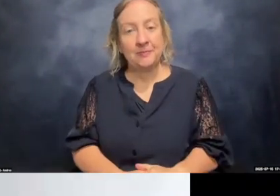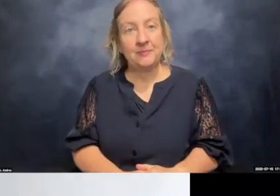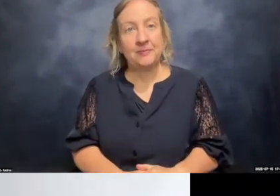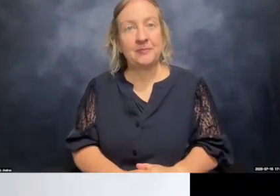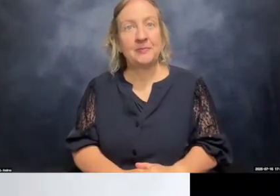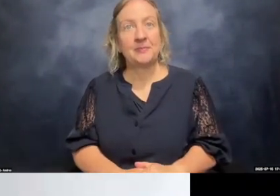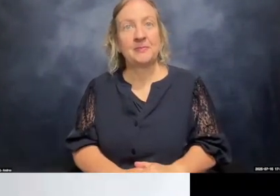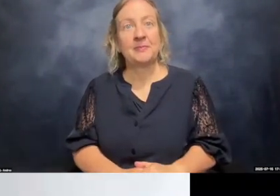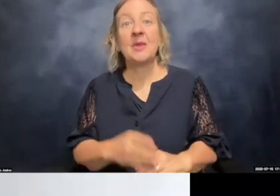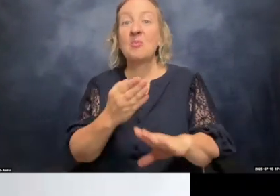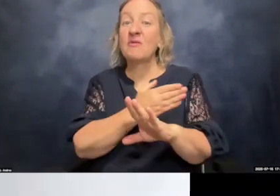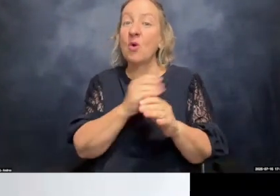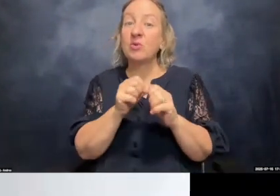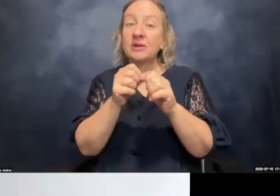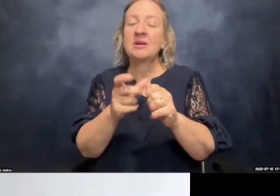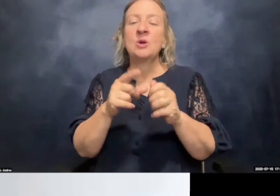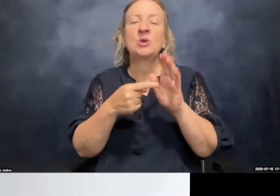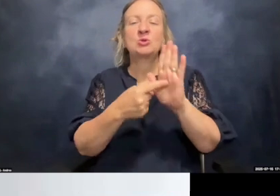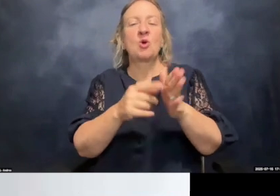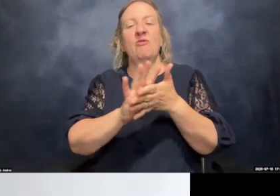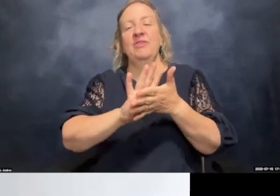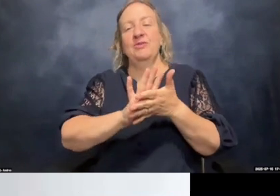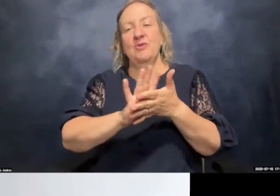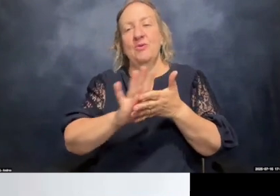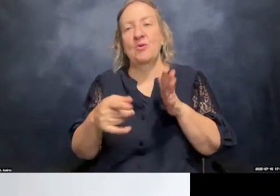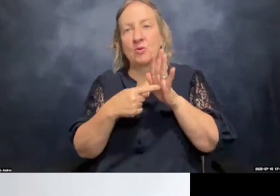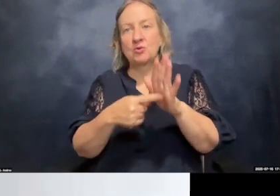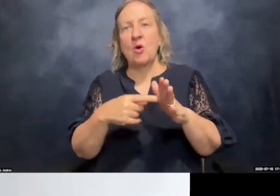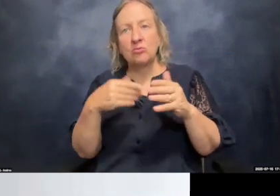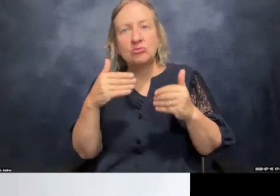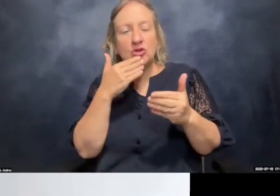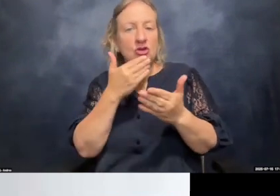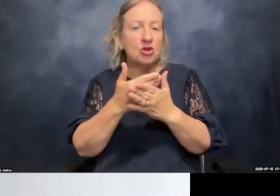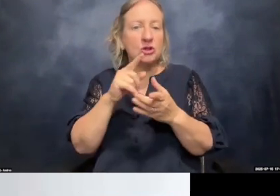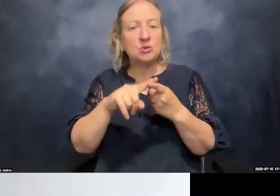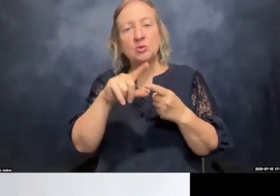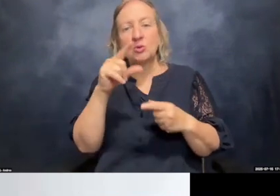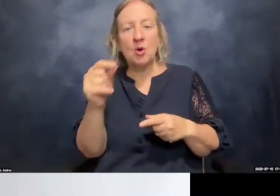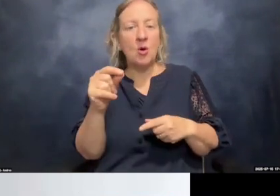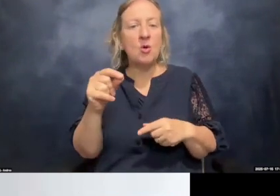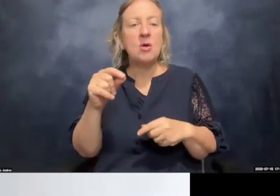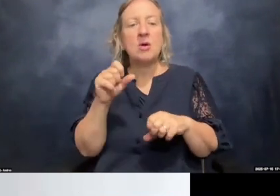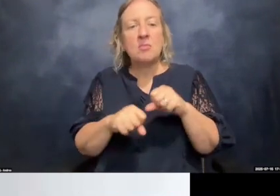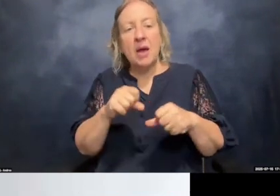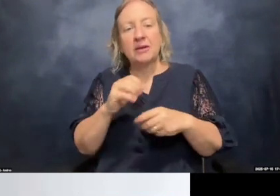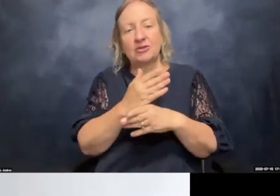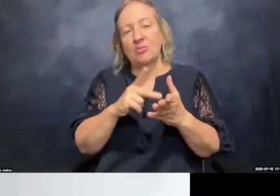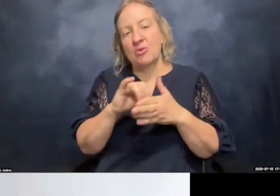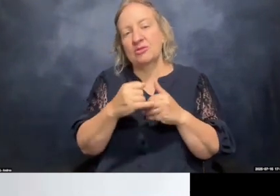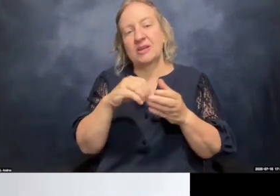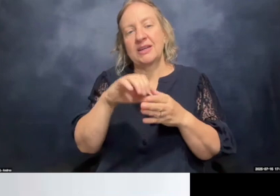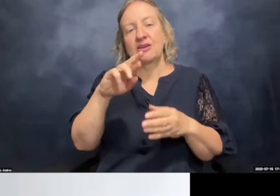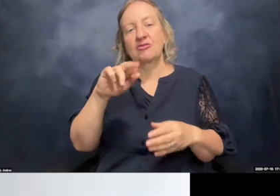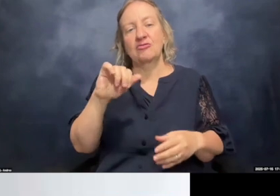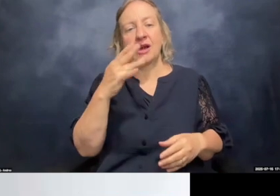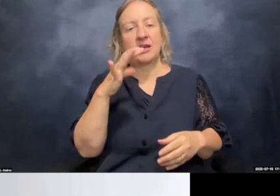Before we move on, we'd like to share a short video highlighting the launch of a Good2Go bike share project in Rancho San Pedro. This is a